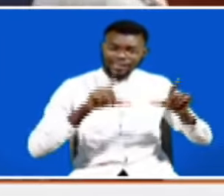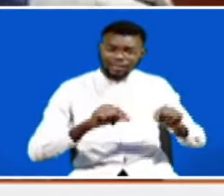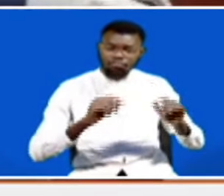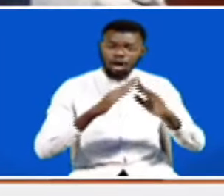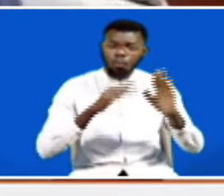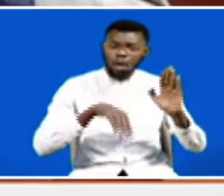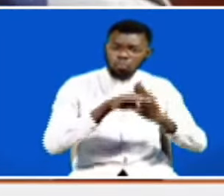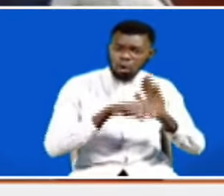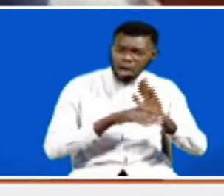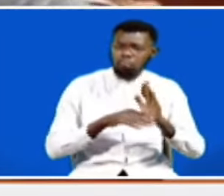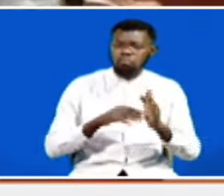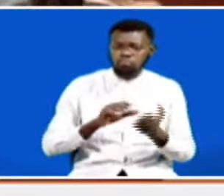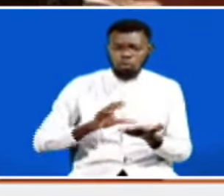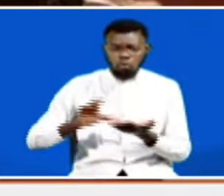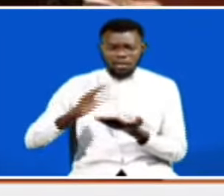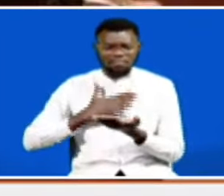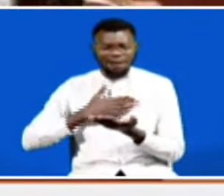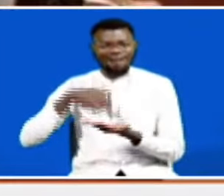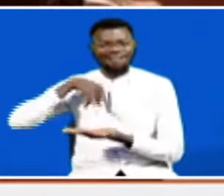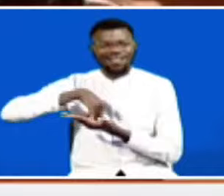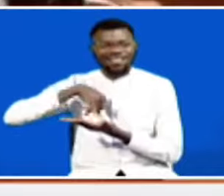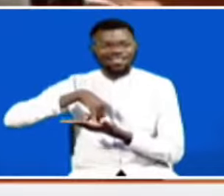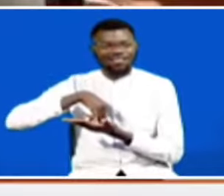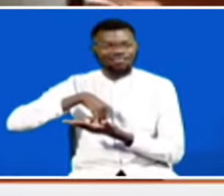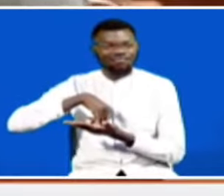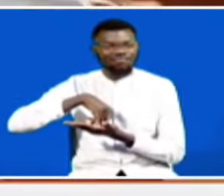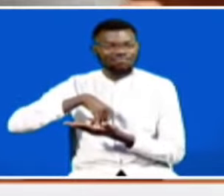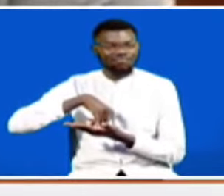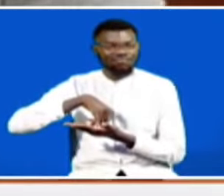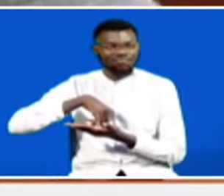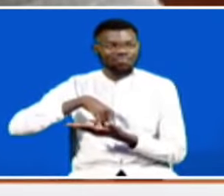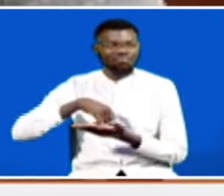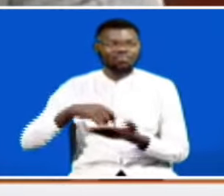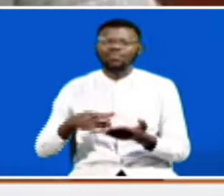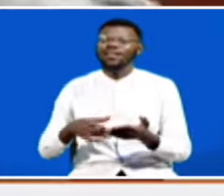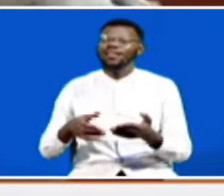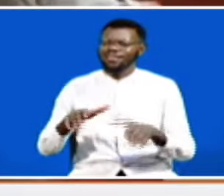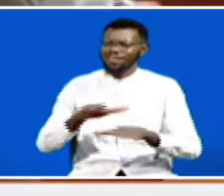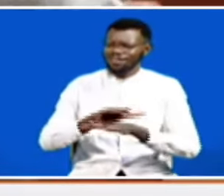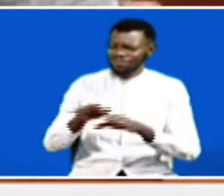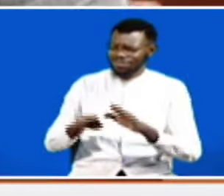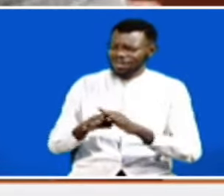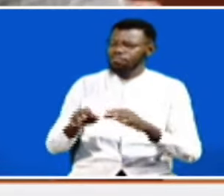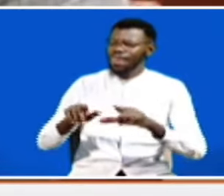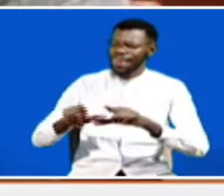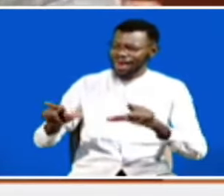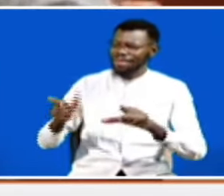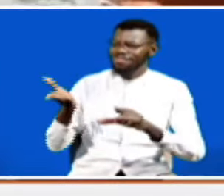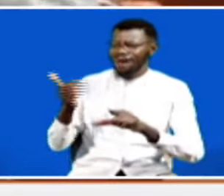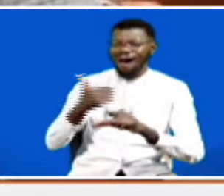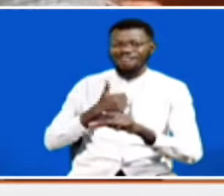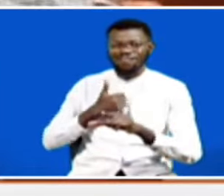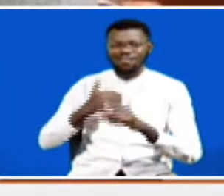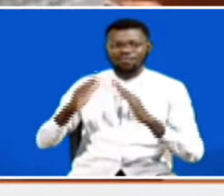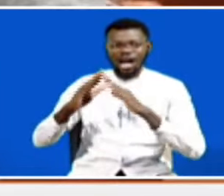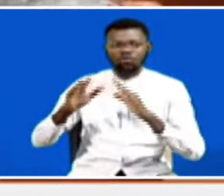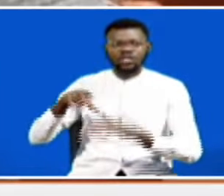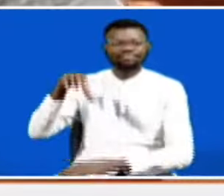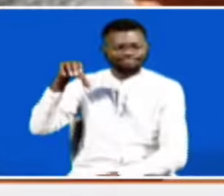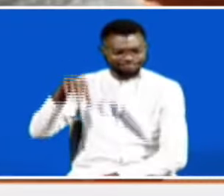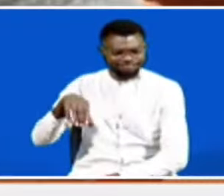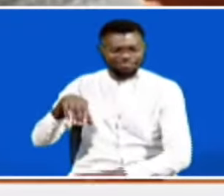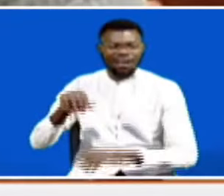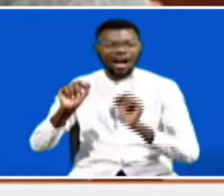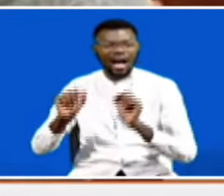even in my constituency in Kipkelion, where land is already available for putting up houses. And I want to ask